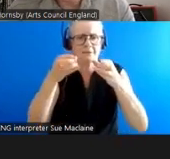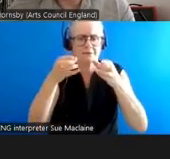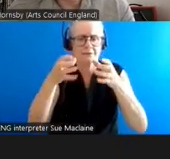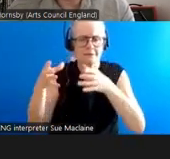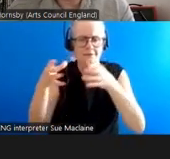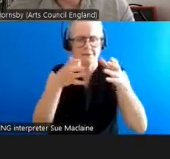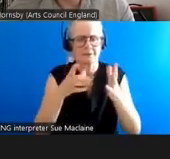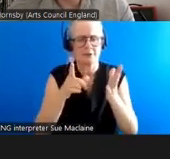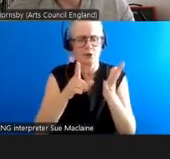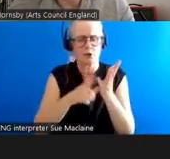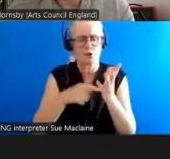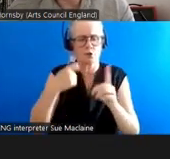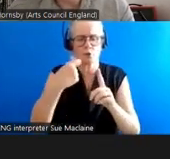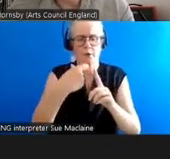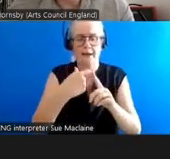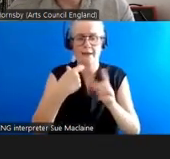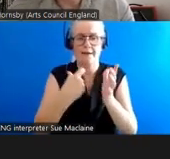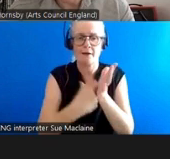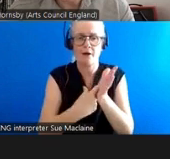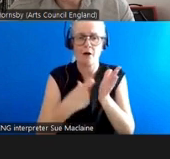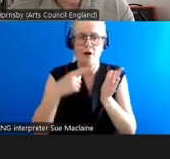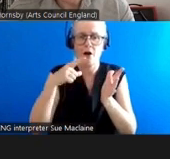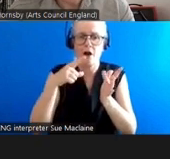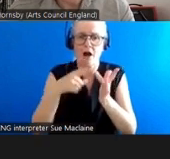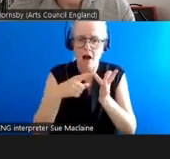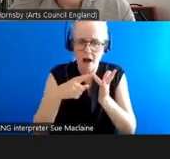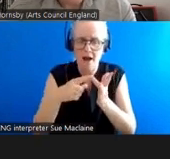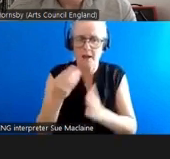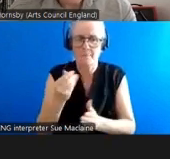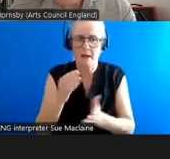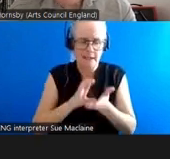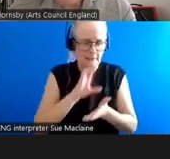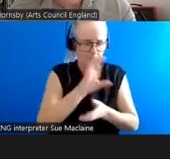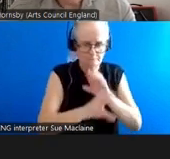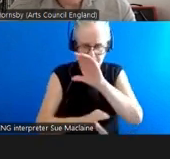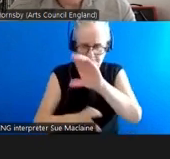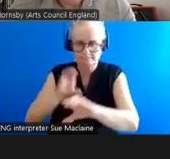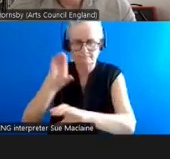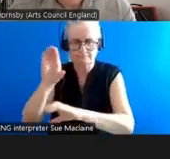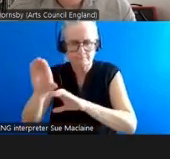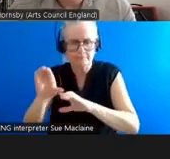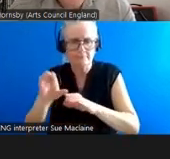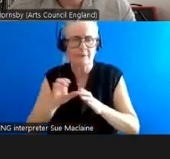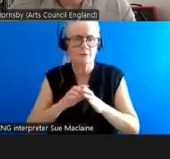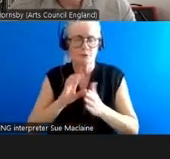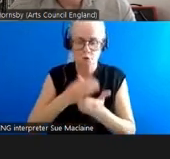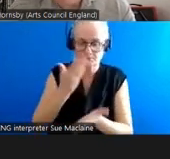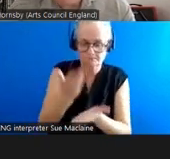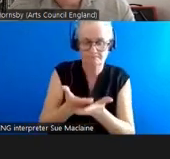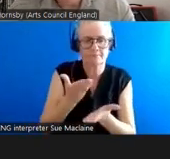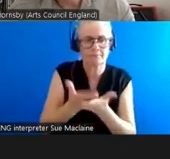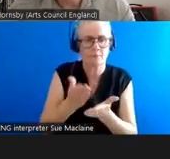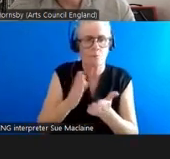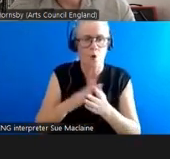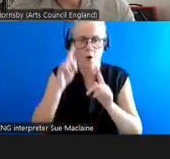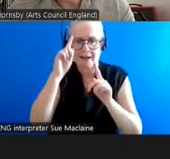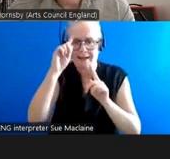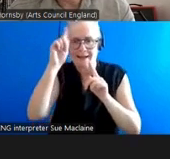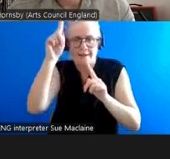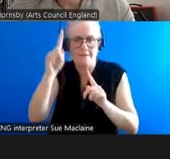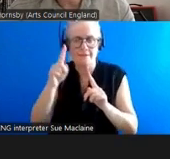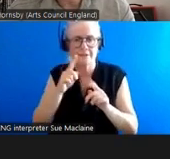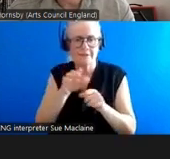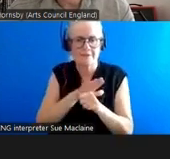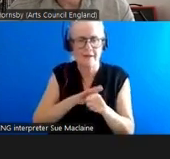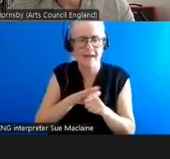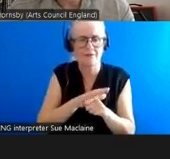UKRI for different places across the country to invest in particularly innovative areas, and that will touch on